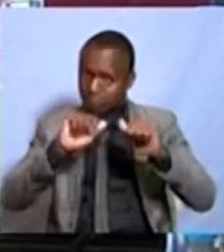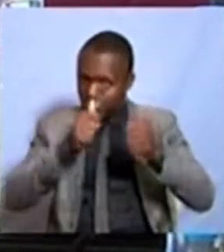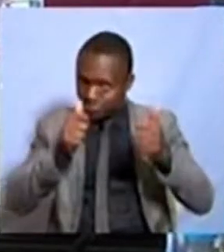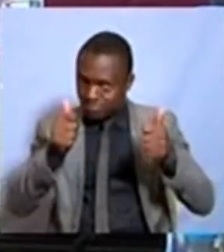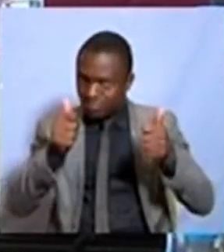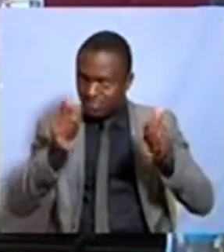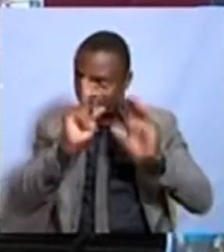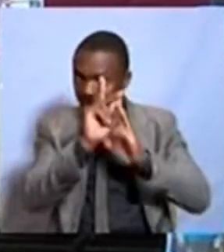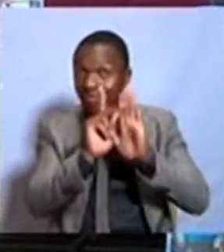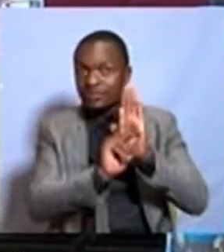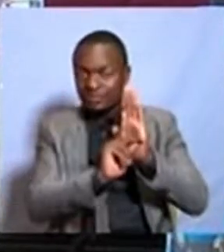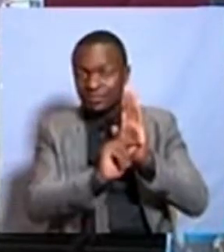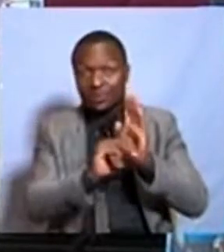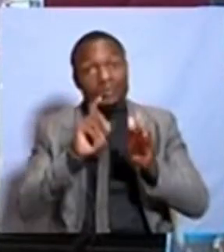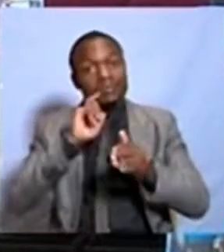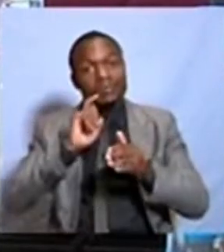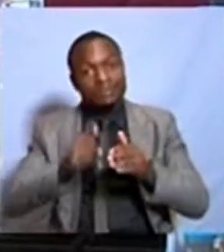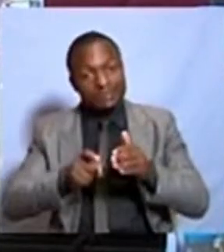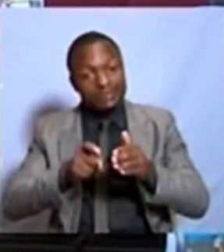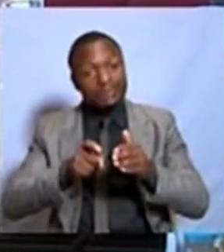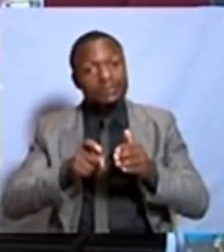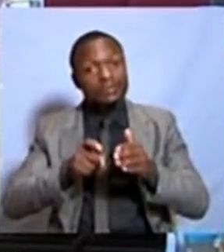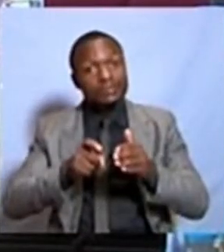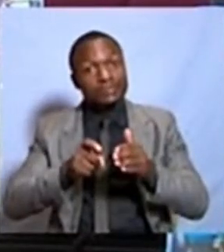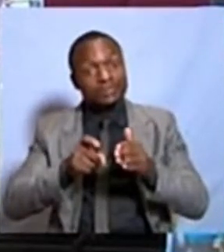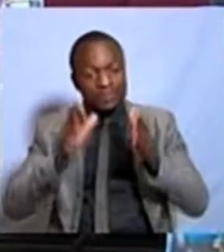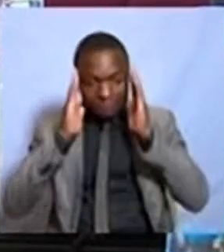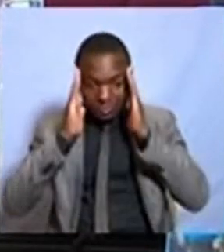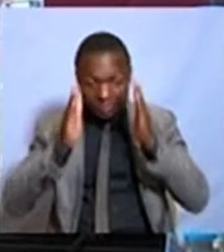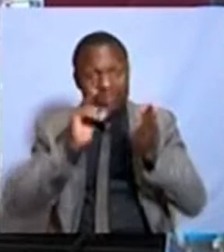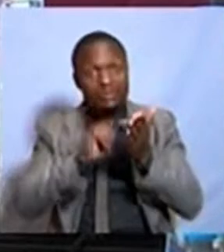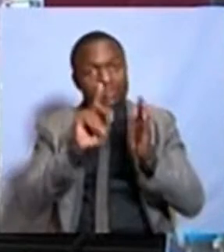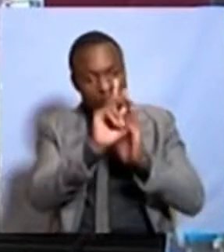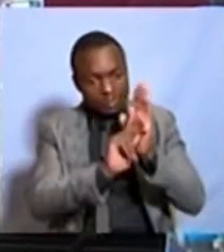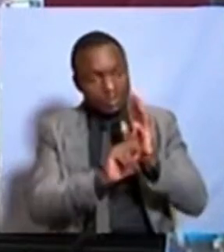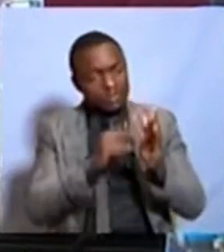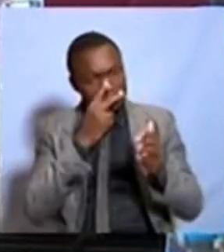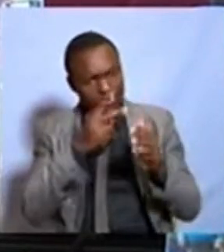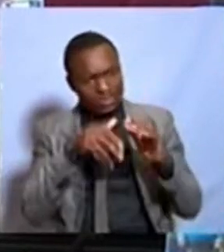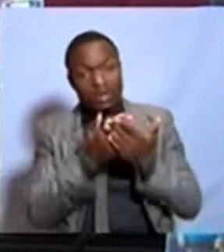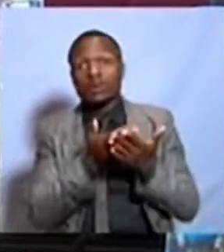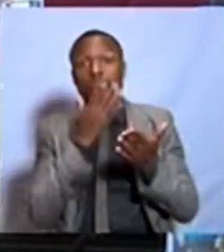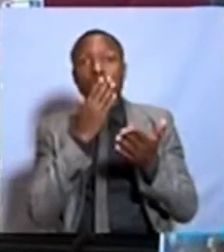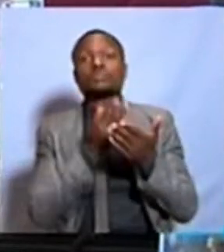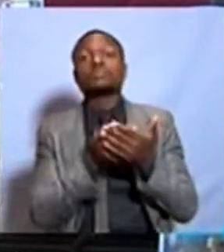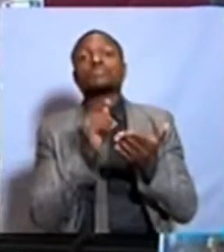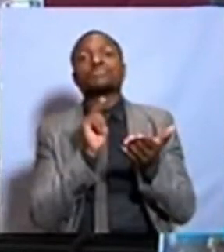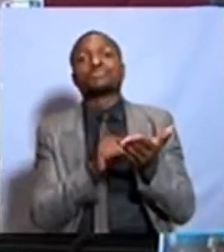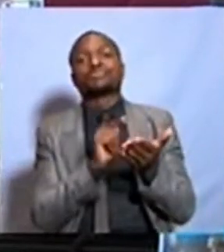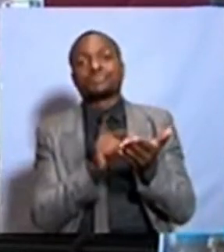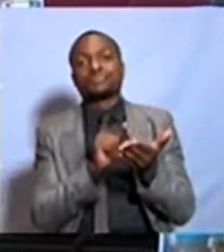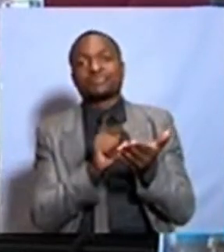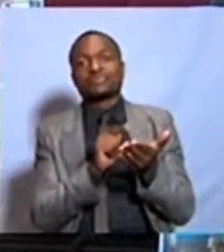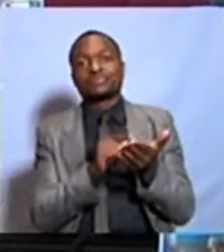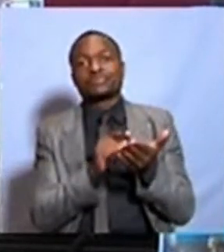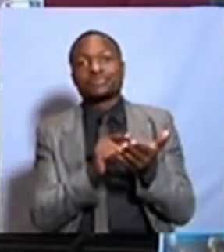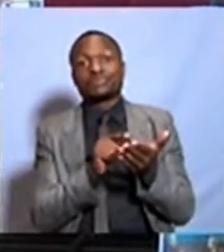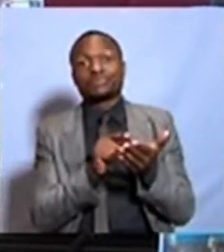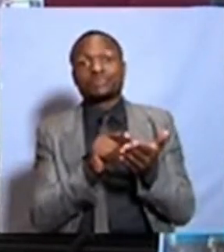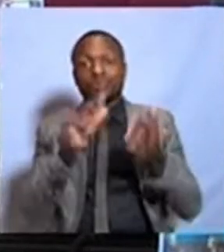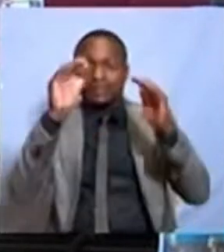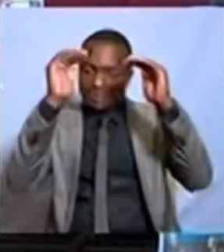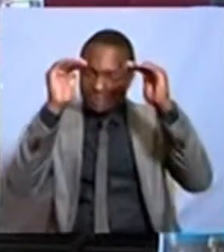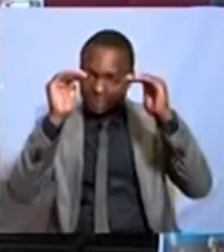of policies. You are supposed to interrogate these policies and tell us how effective they are in terms of